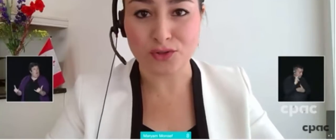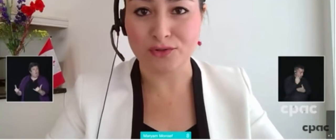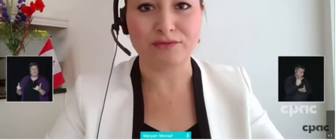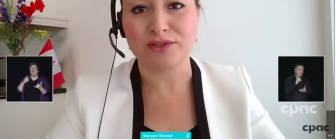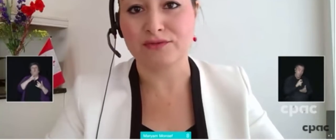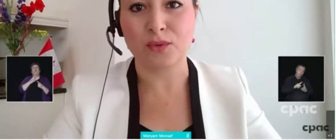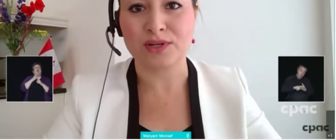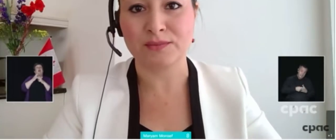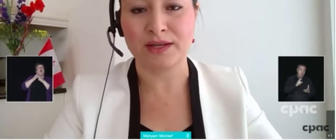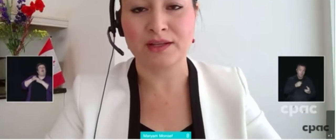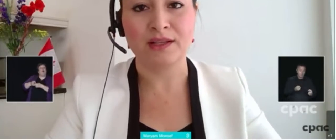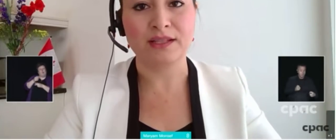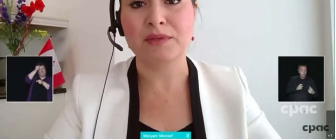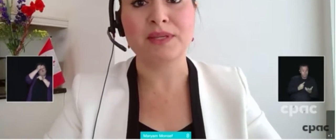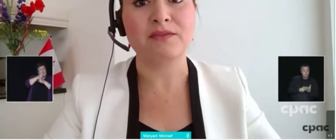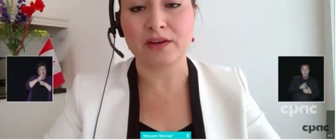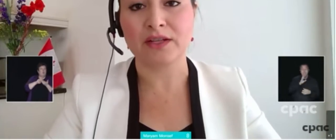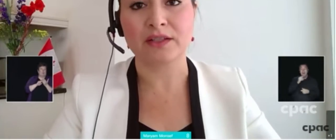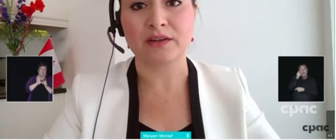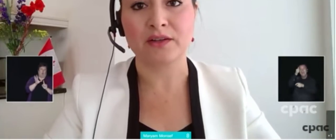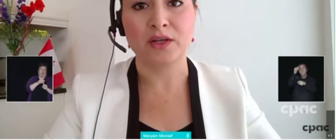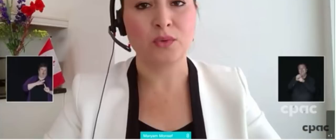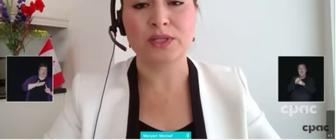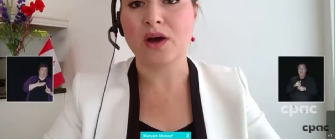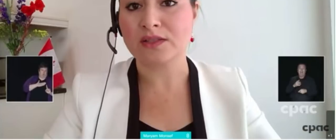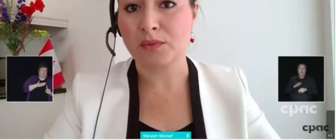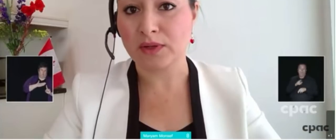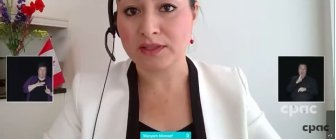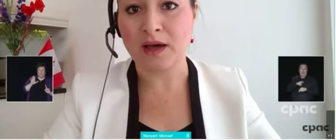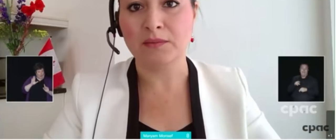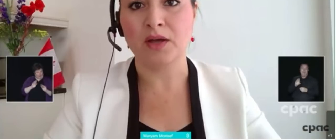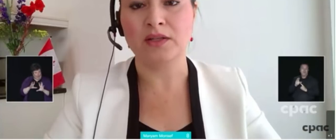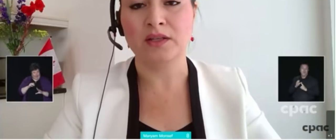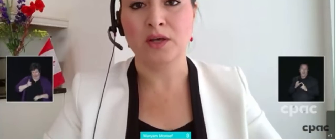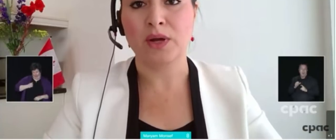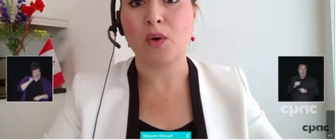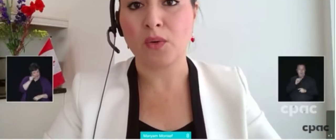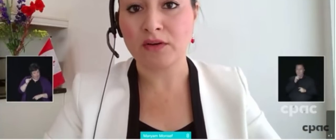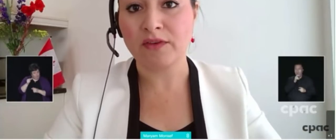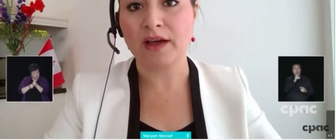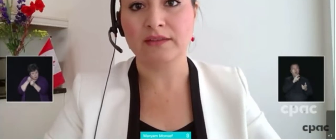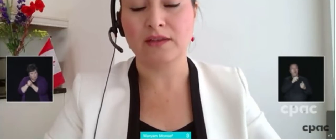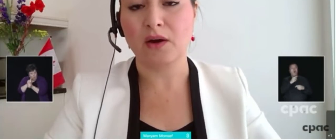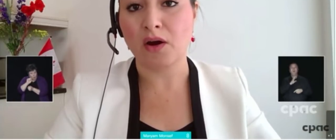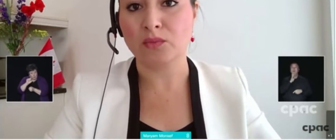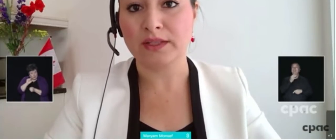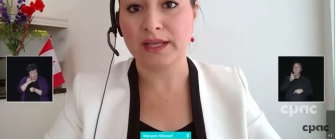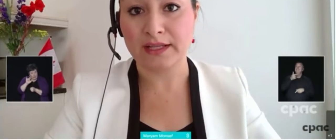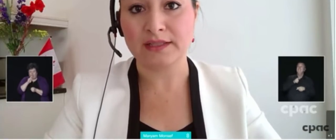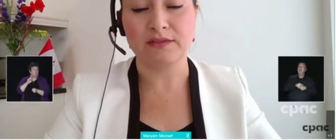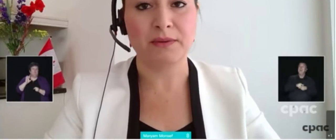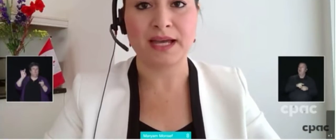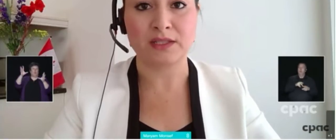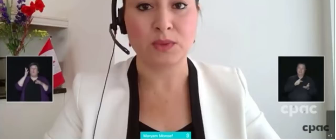brothers is a cultural reference, of course, but let me be very clear. We do not support the Taliban. We are horrified that the